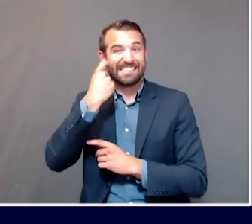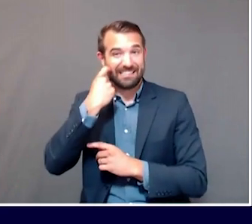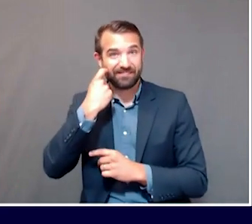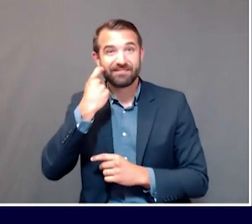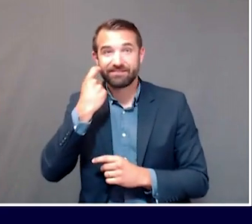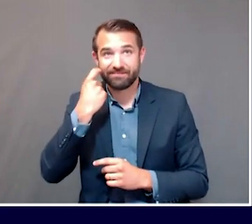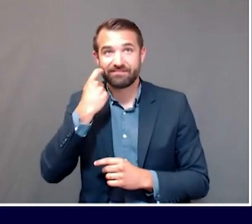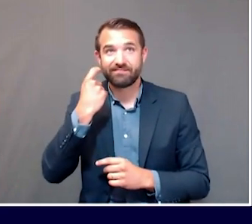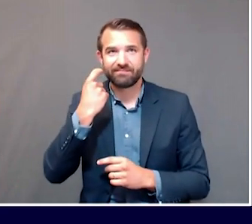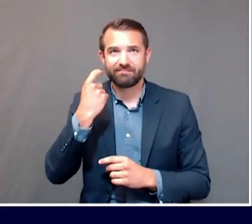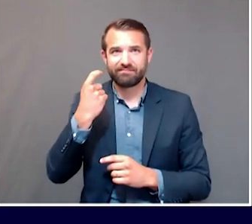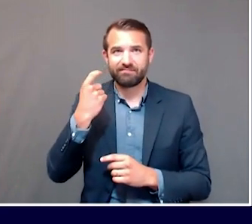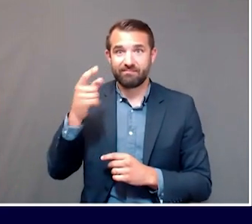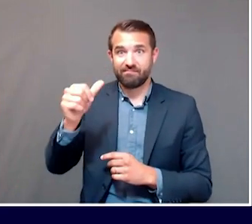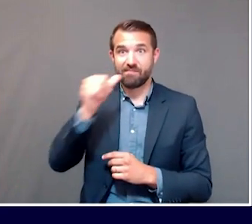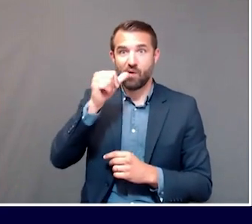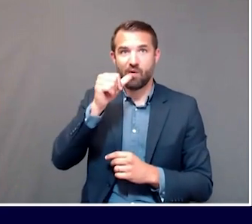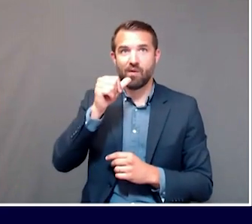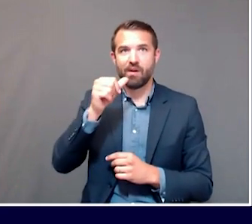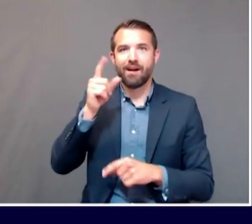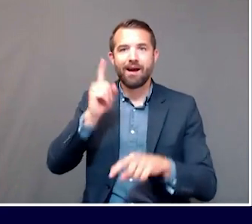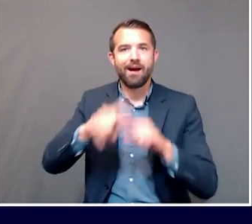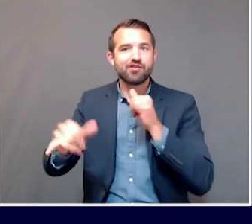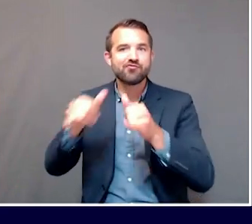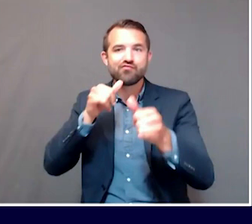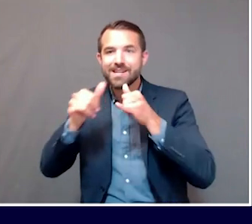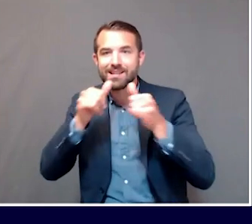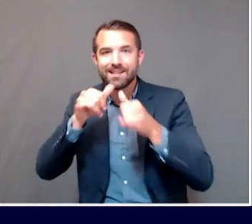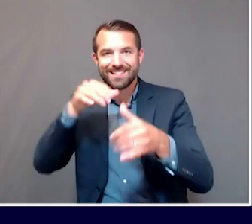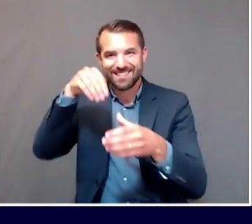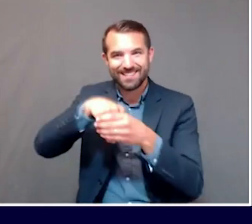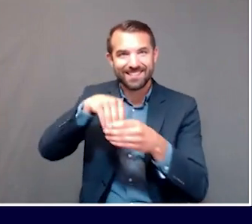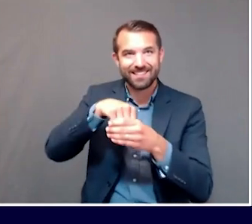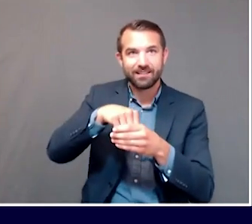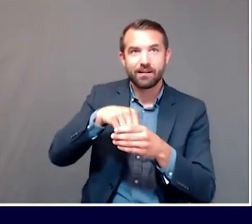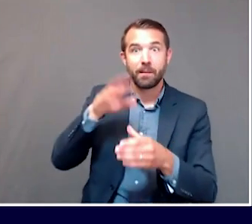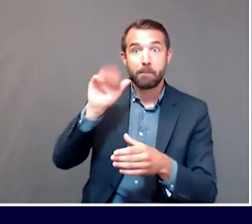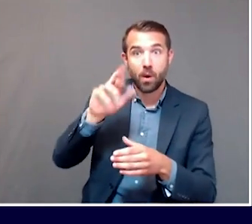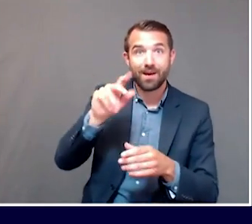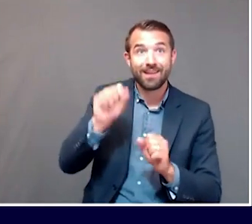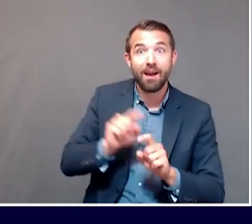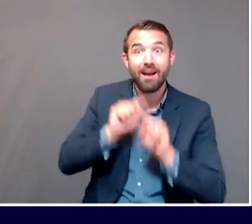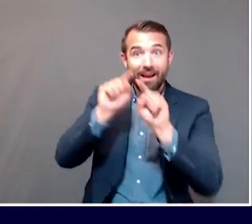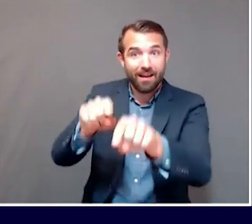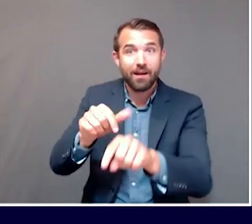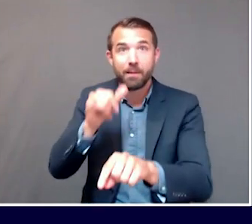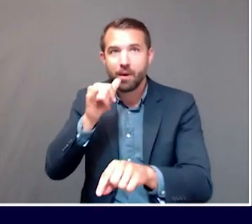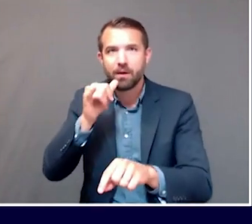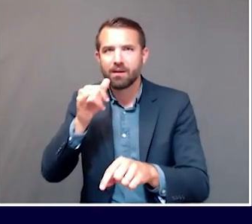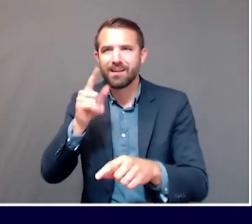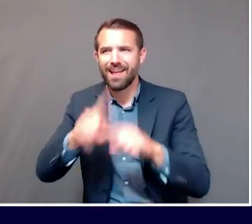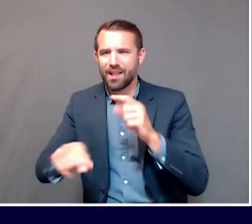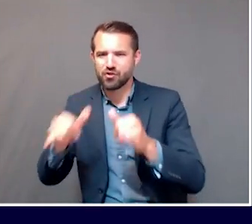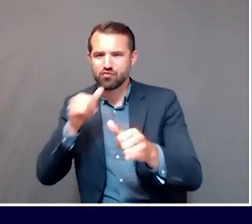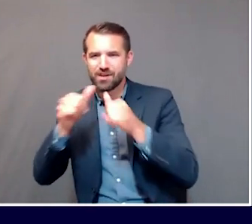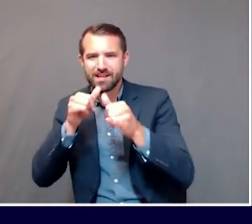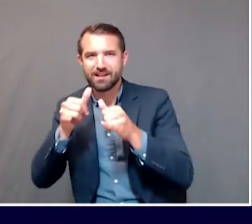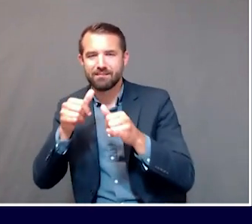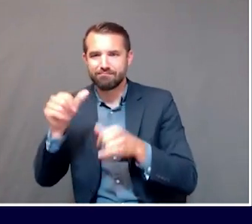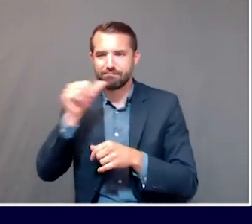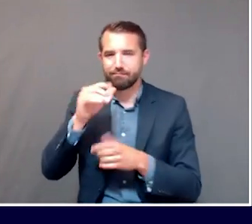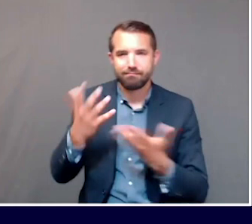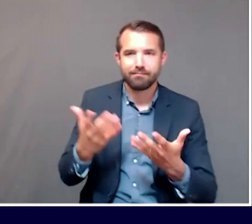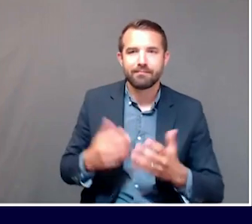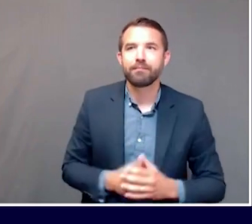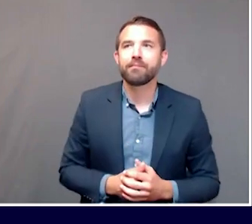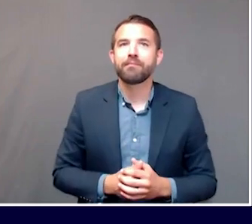bars. Well, we haven't done that, but we've closed indoor bars. So we've taken a lot of measures, always in